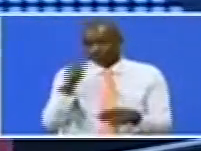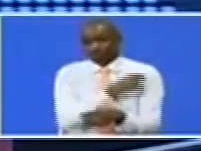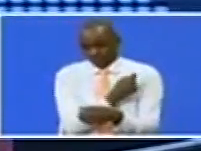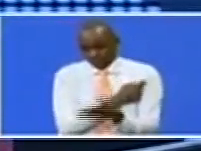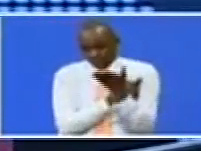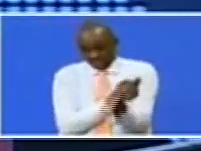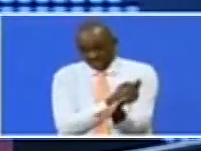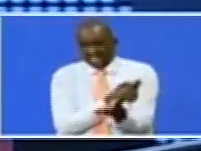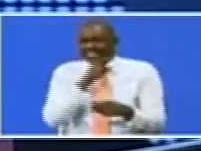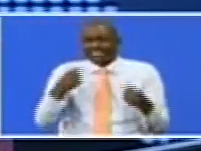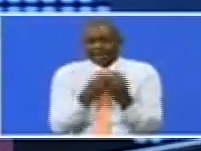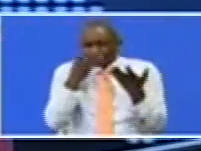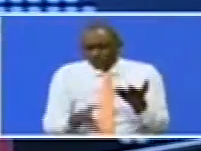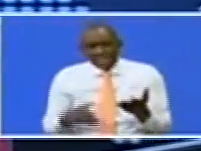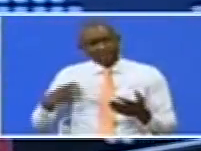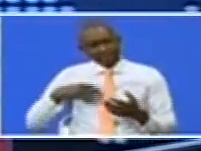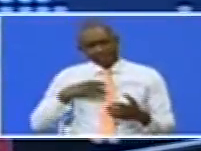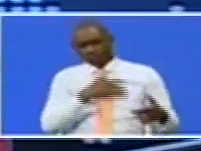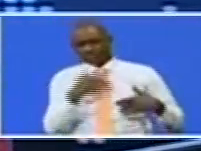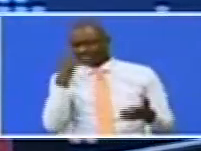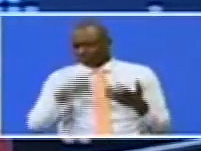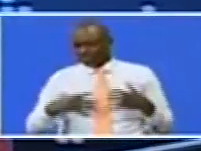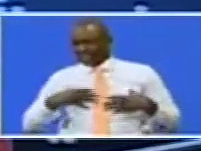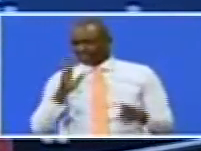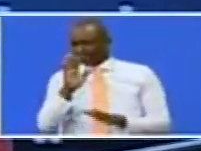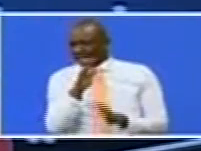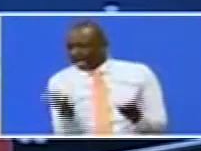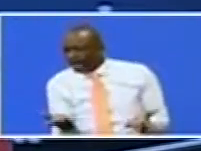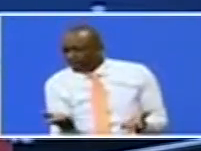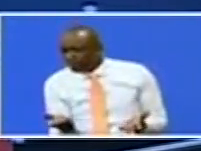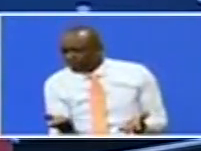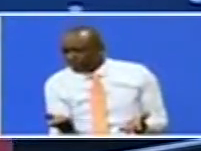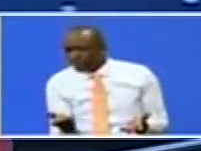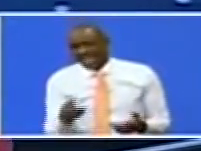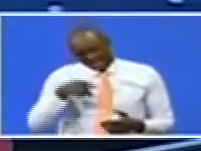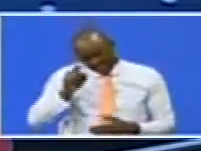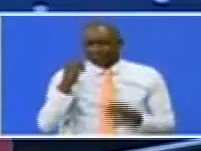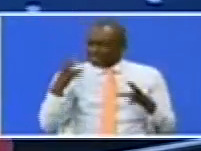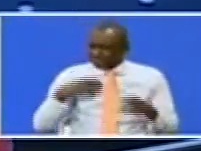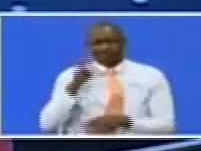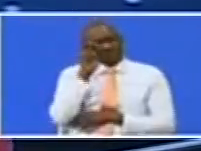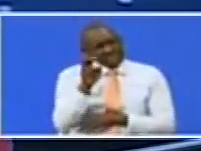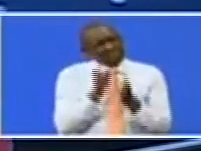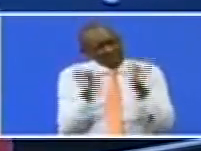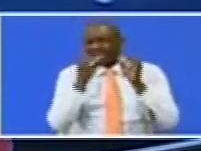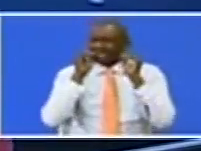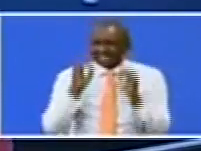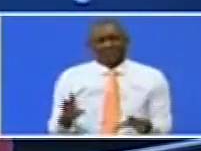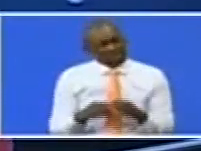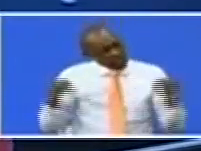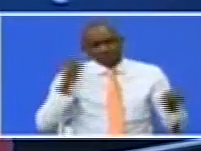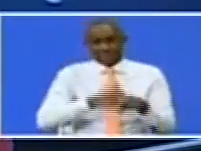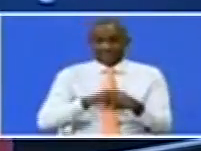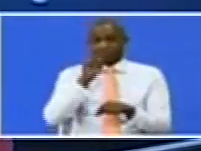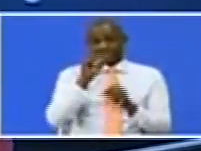Nairobi. The incident has since raised concern about the health status of the former First Lady, who has not been seen in public for some time now. But